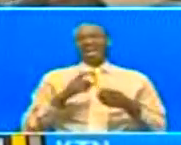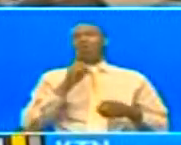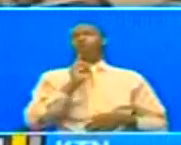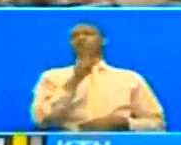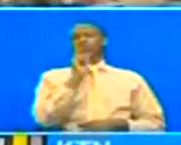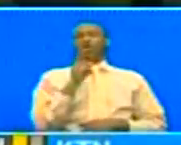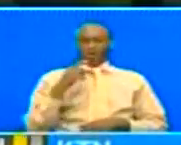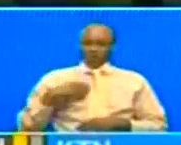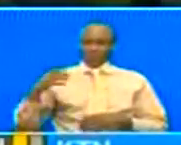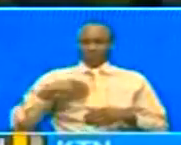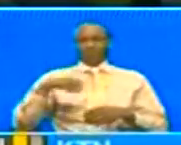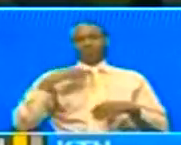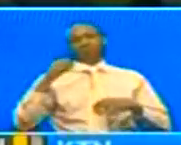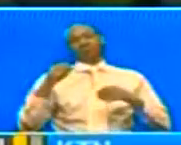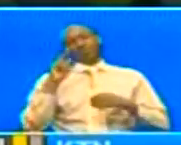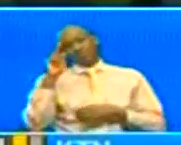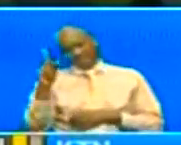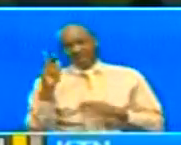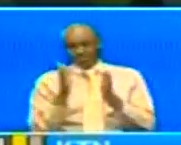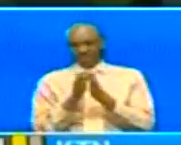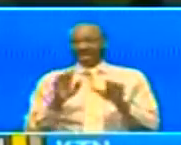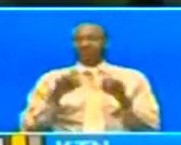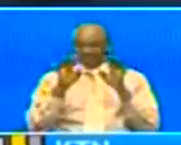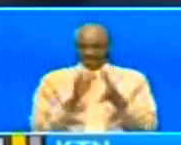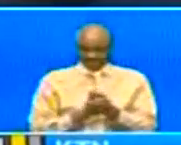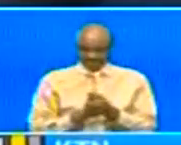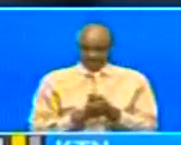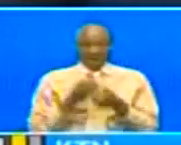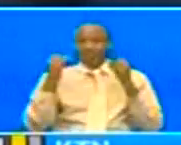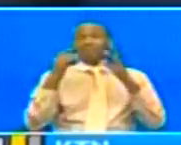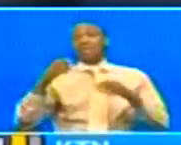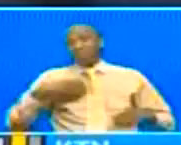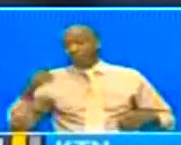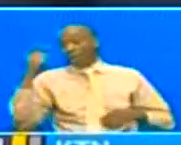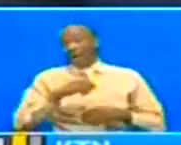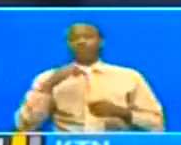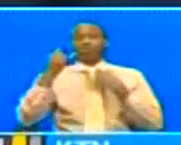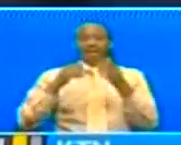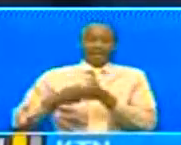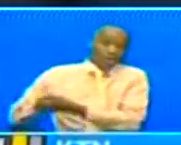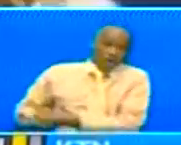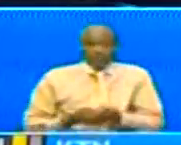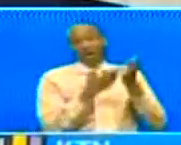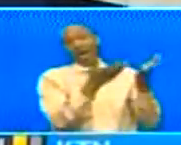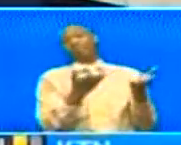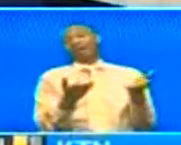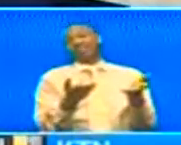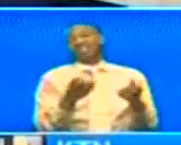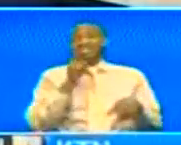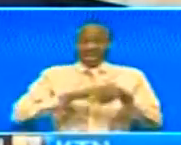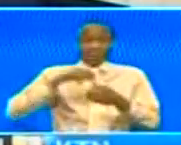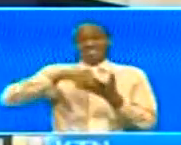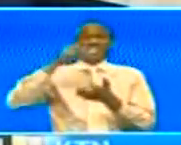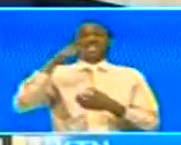advisory issued by the United Kingdom. Wenyewe wanakuja kushinda golf Windsor every other afternoon, lakini wakisimama